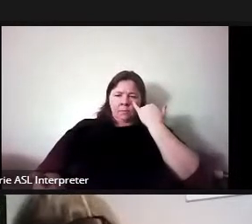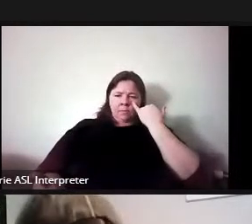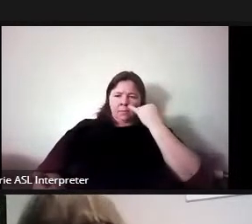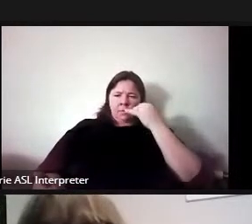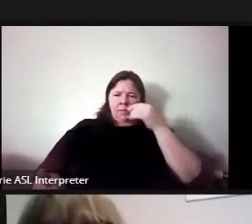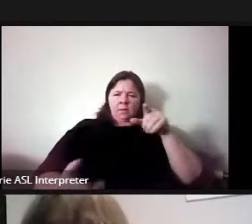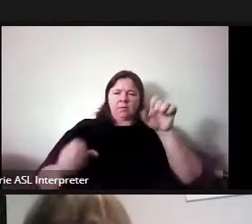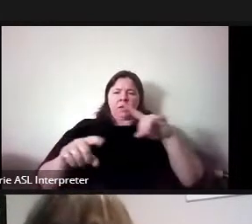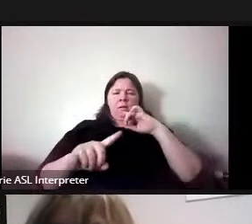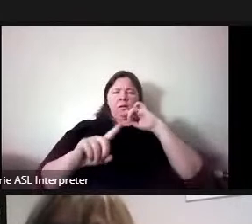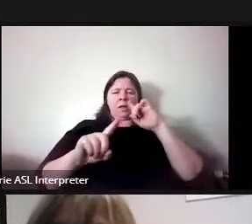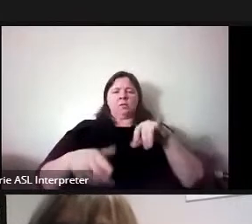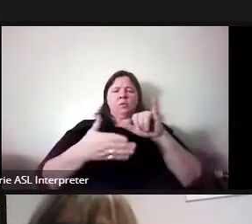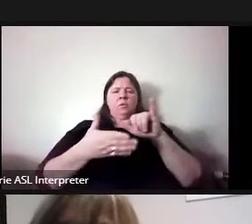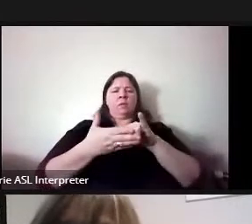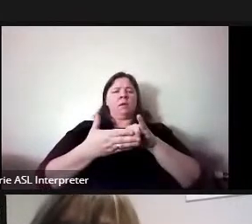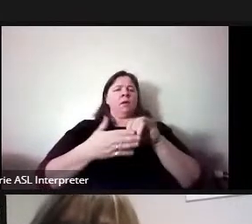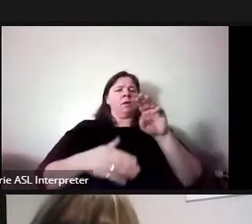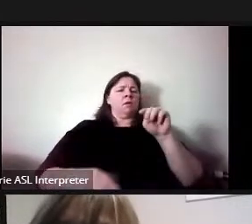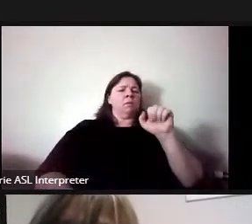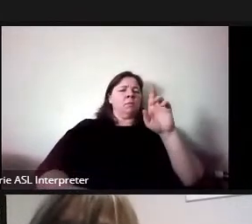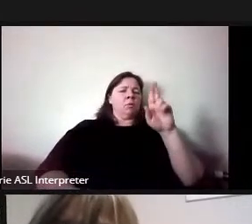can answer that.